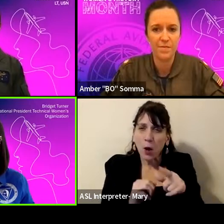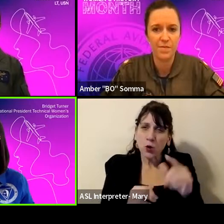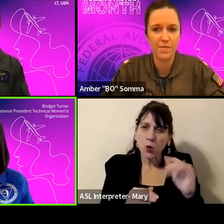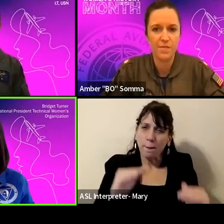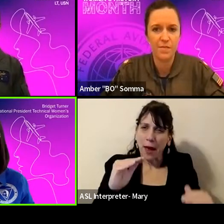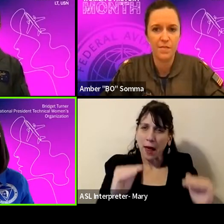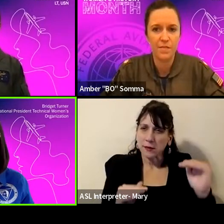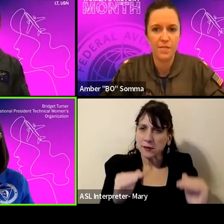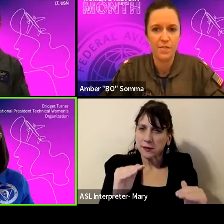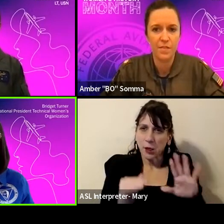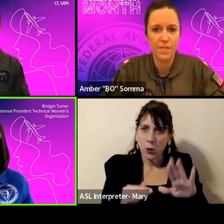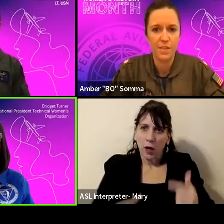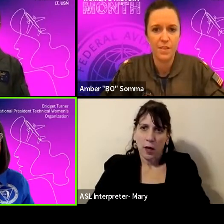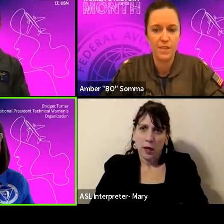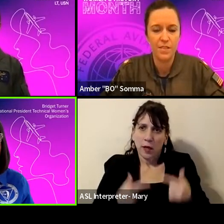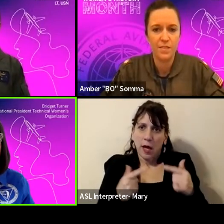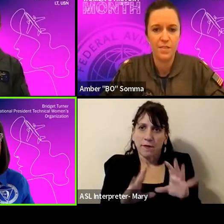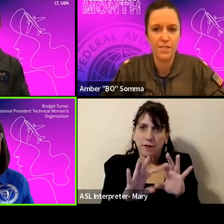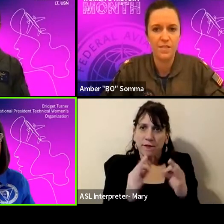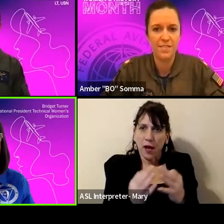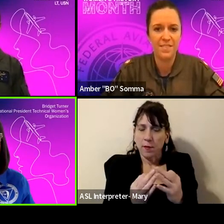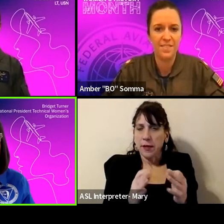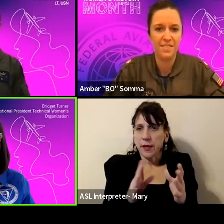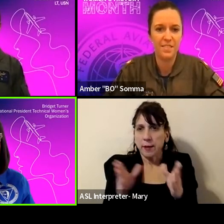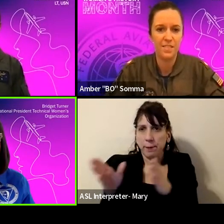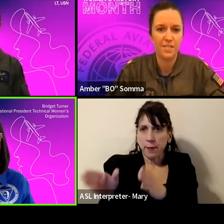balance your life and your family planning?